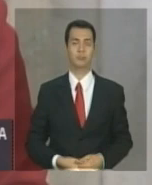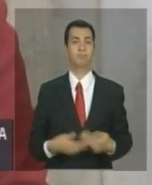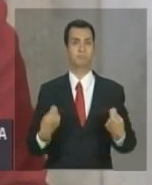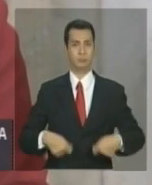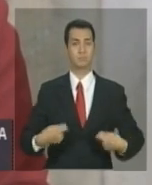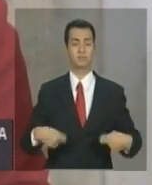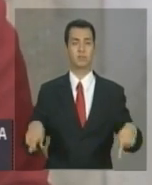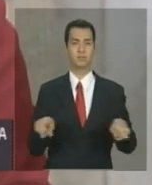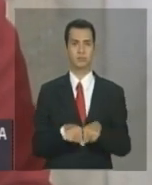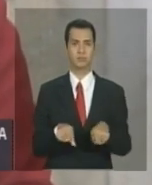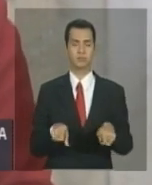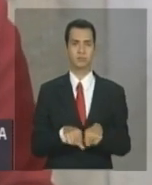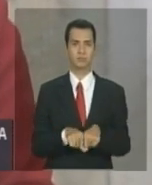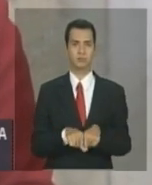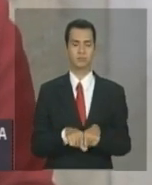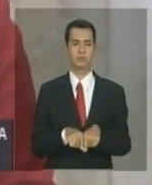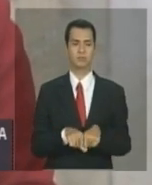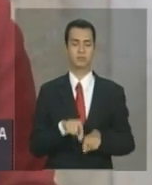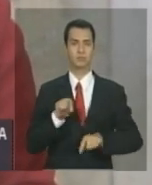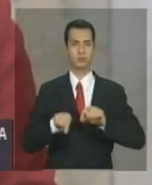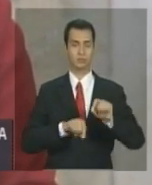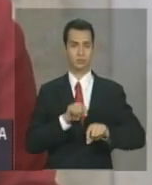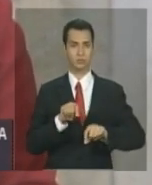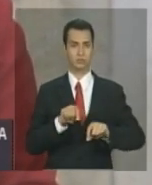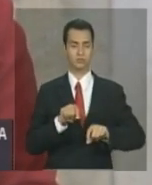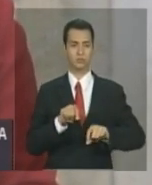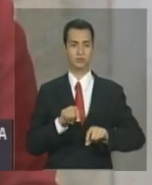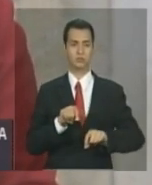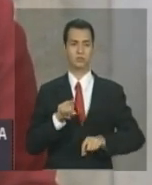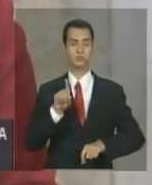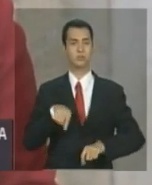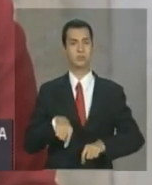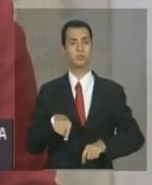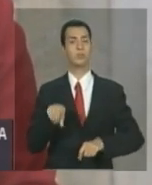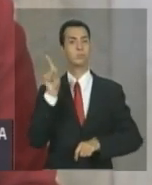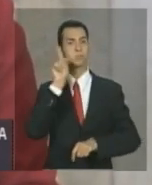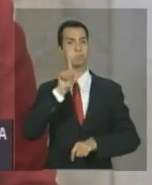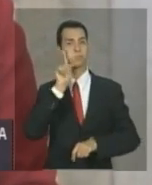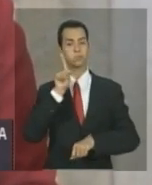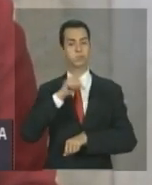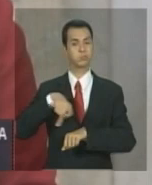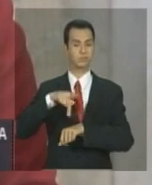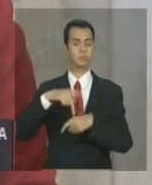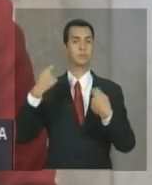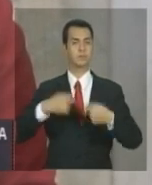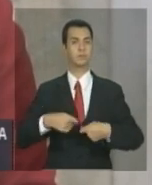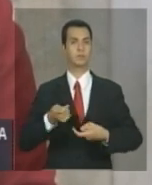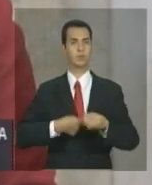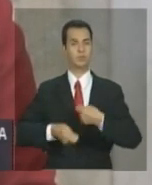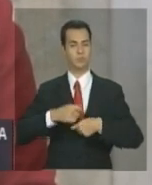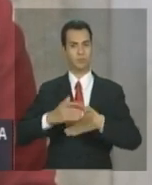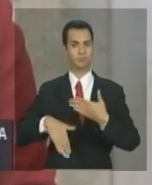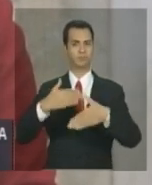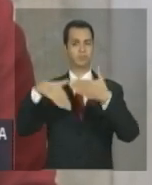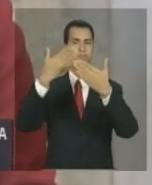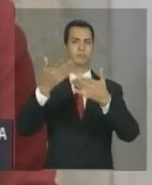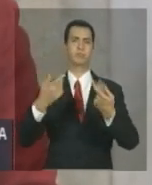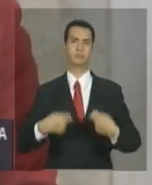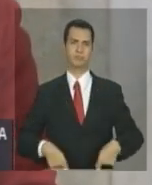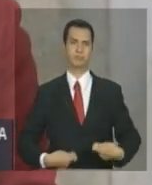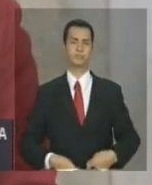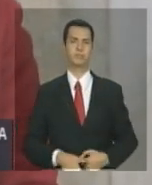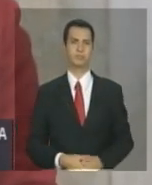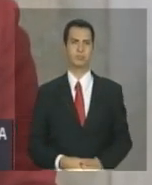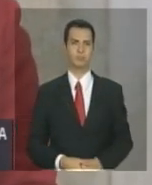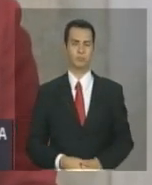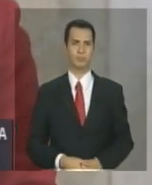também pela retomada expressiva do crescimento americano. Certainly involves a substantial resumption of growth in the